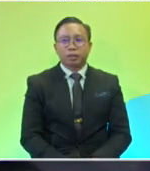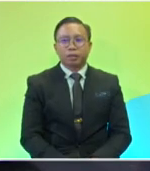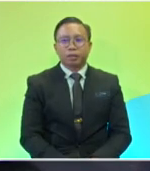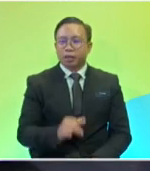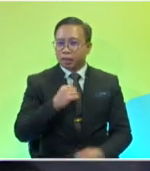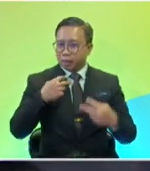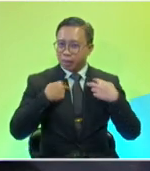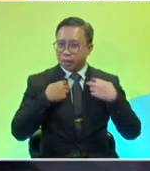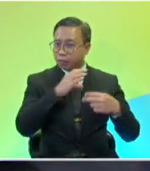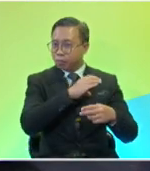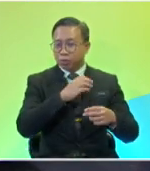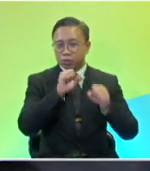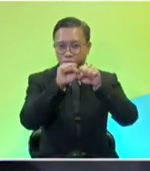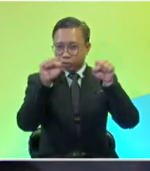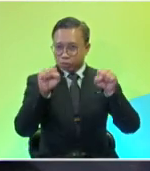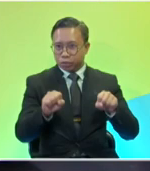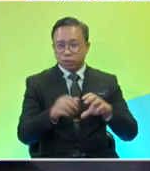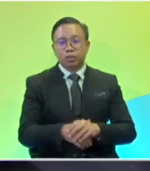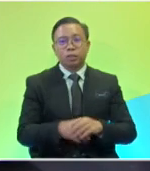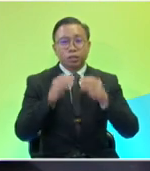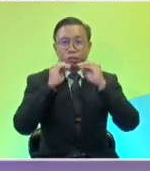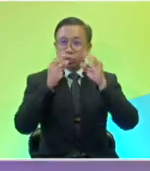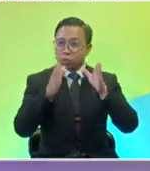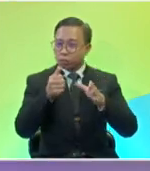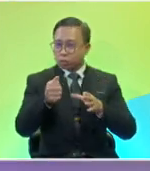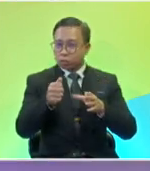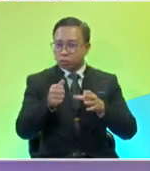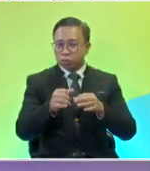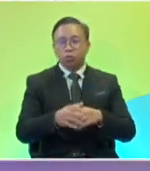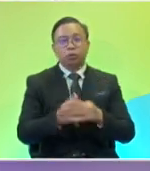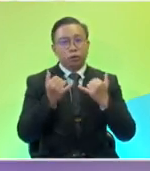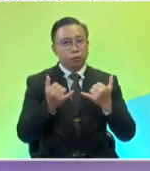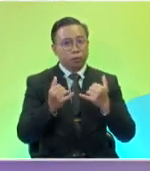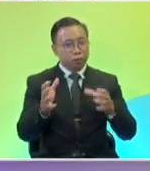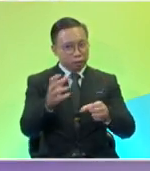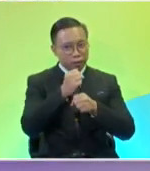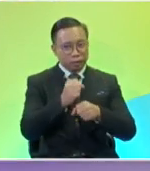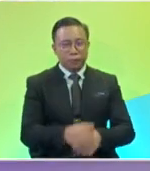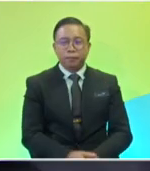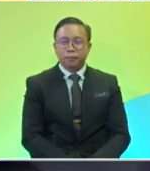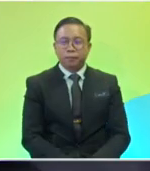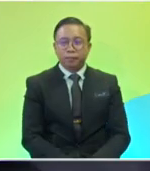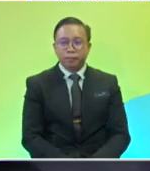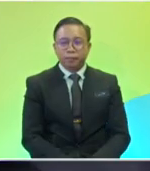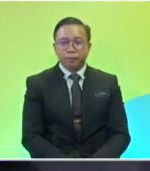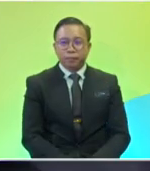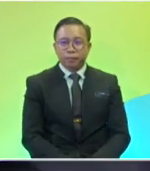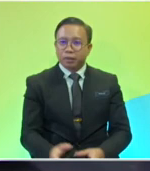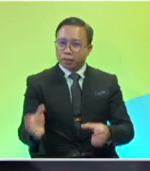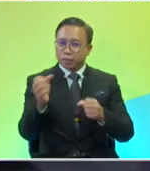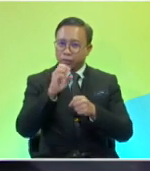a police station. Wow. Okay, Teacher, you're almost getting Okay. Okay. Let's put the marker